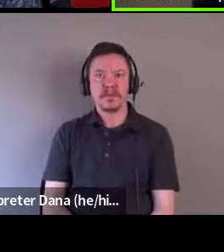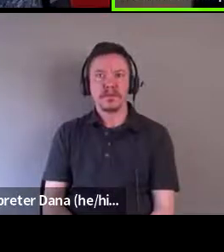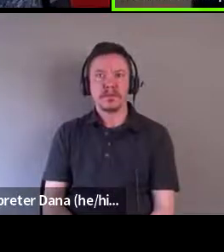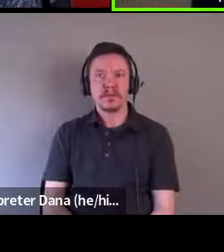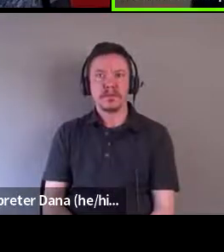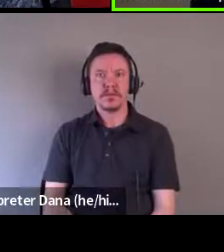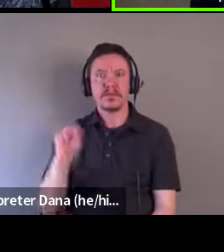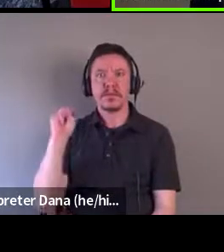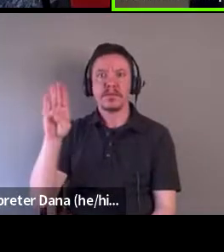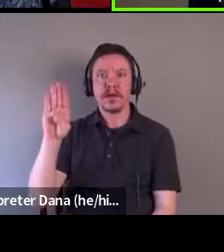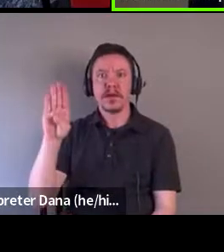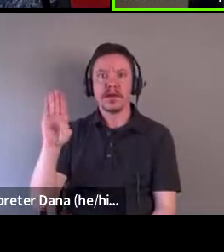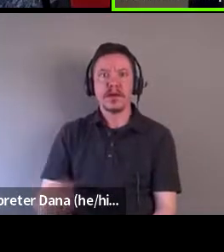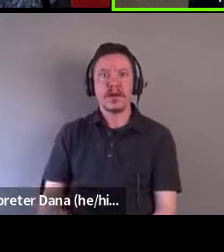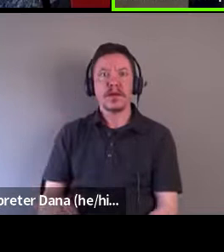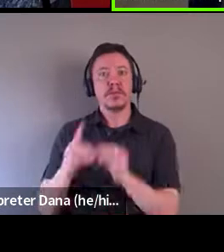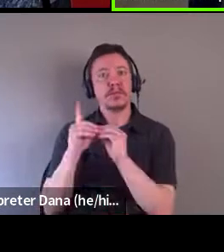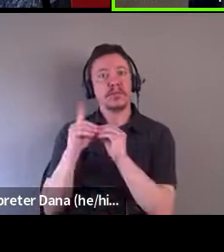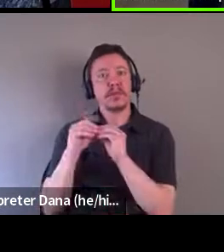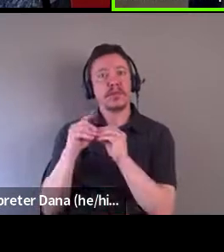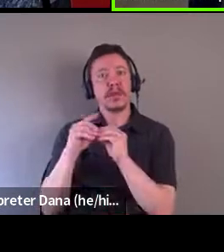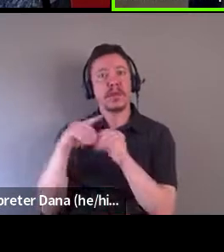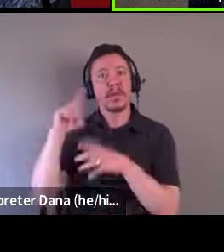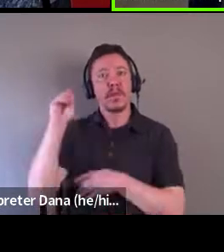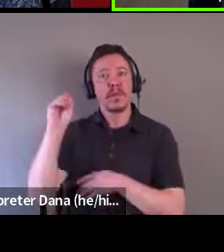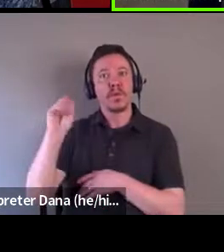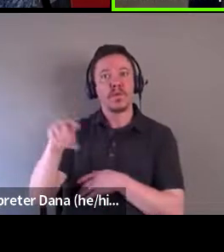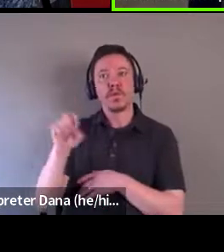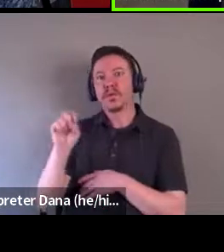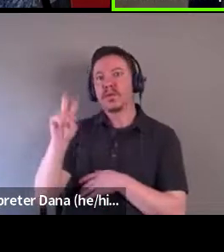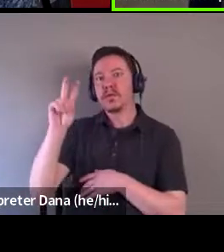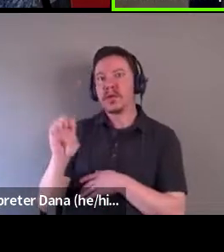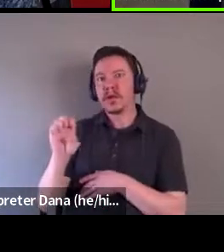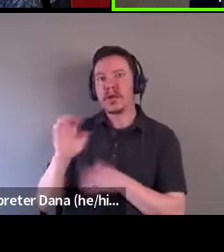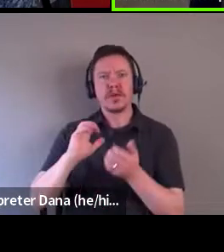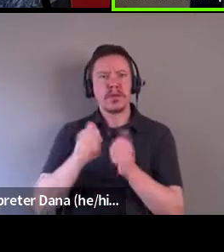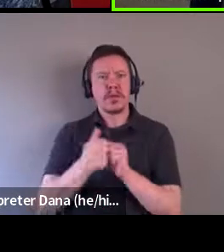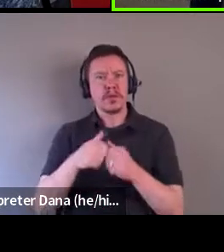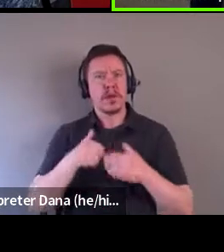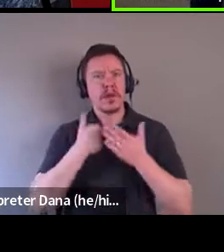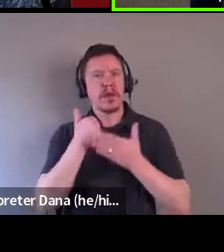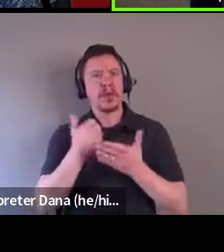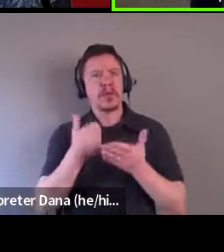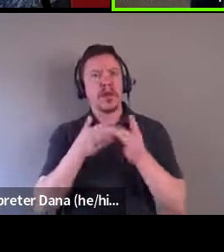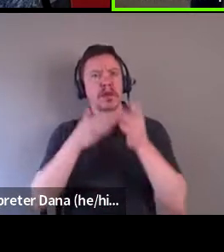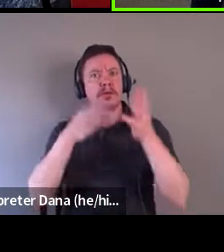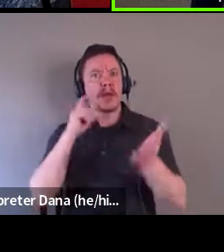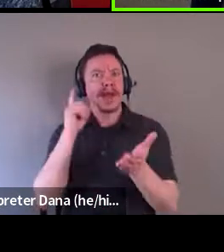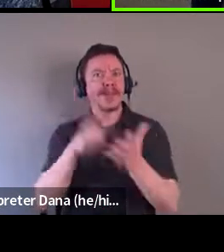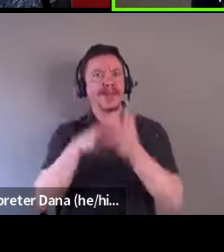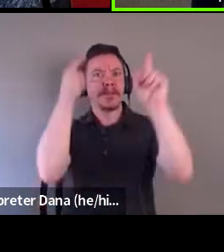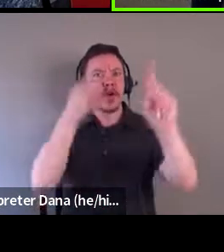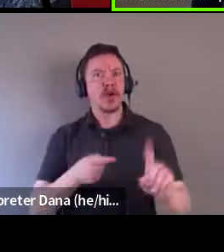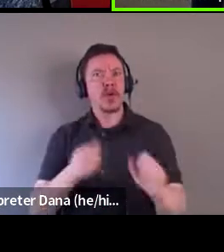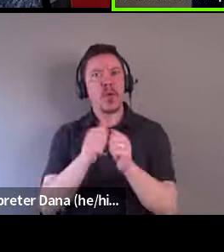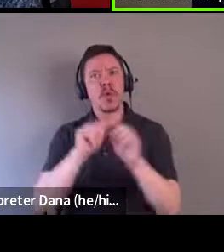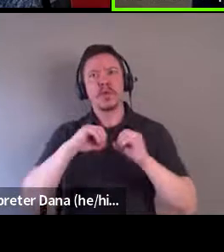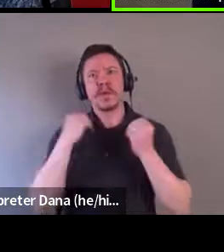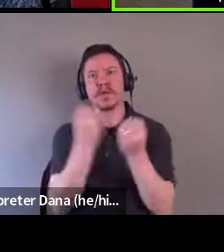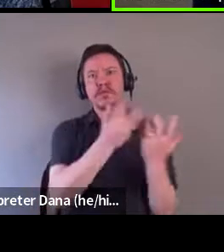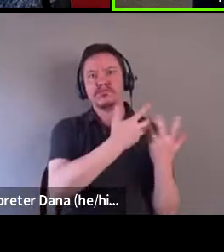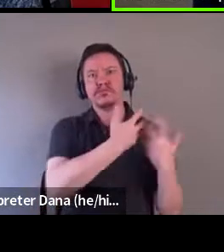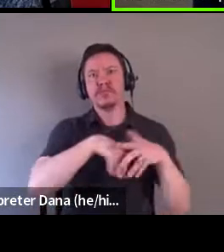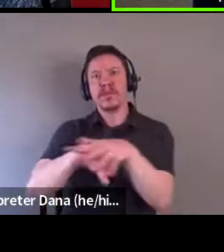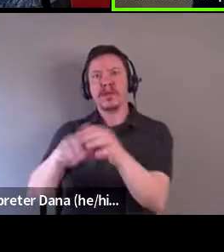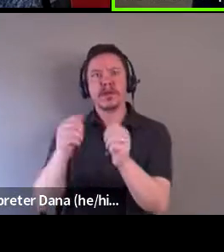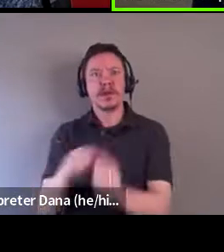We have another question, Eddie. How can we help leaders identify goals within the organization that aligns with